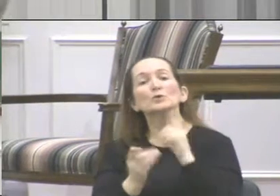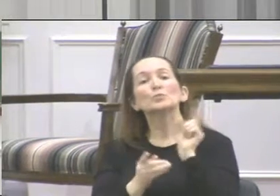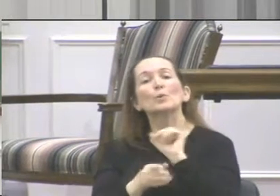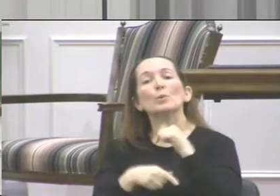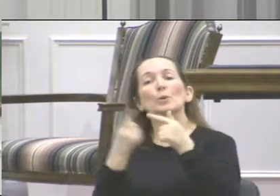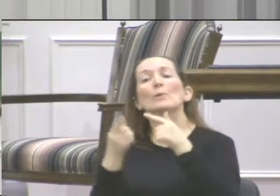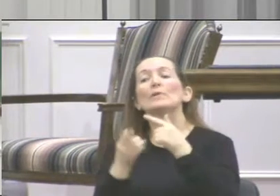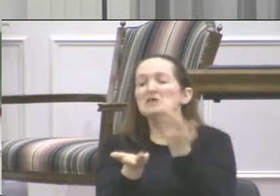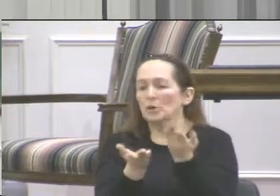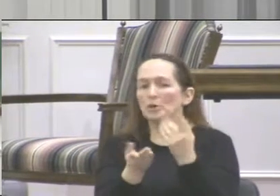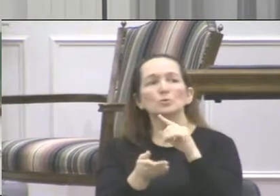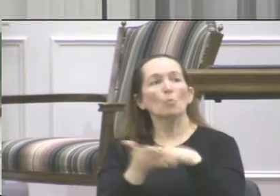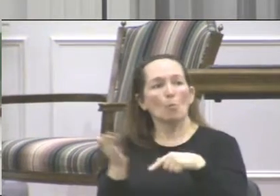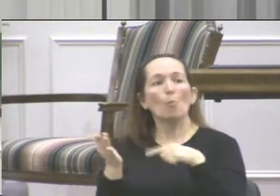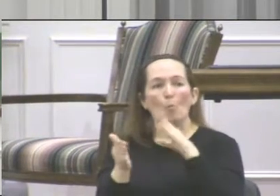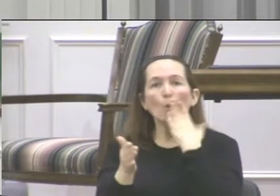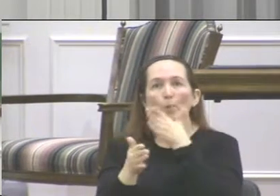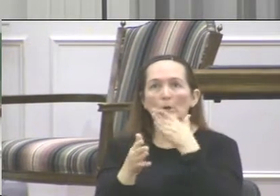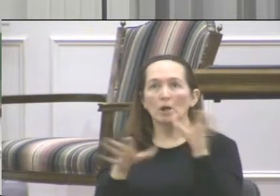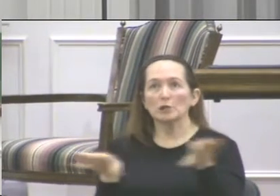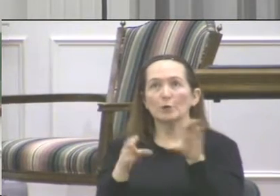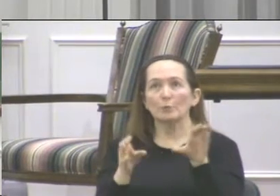going, here's what we're going to do.